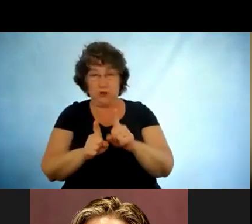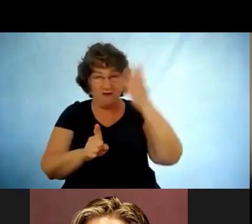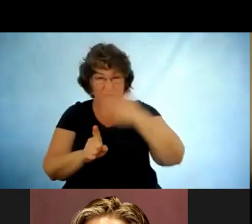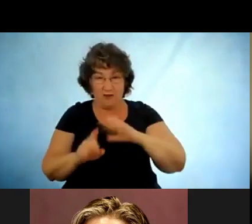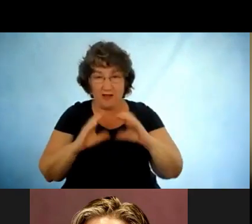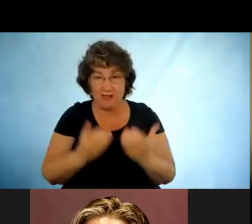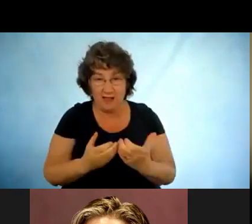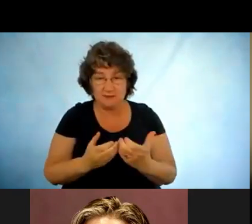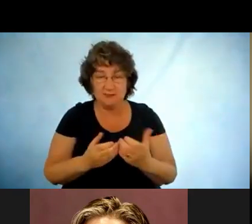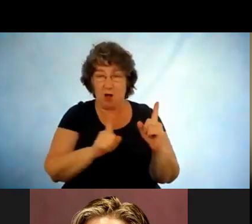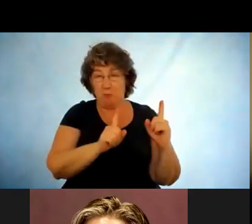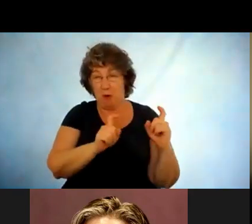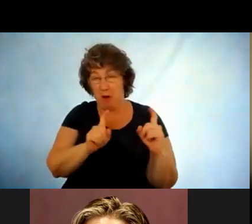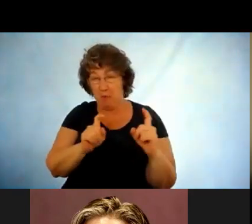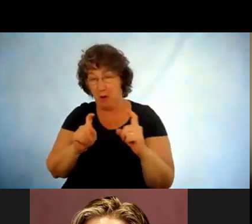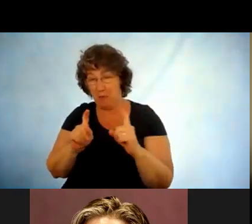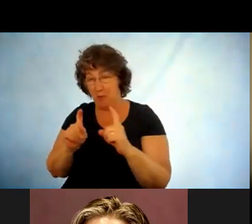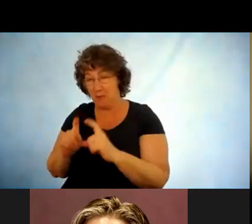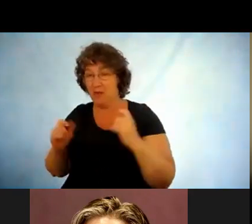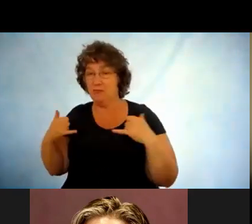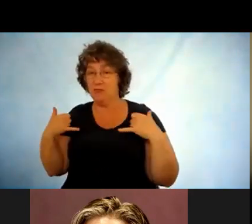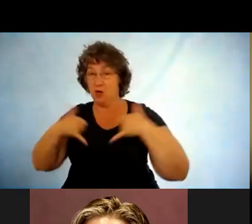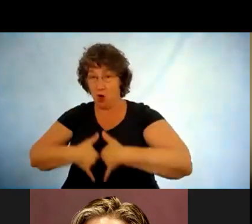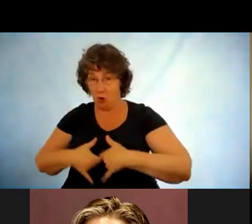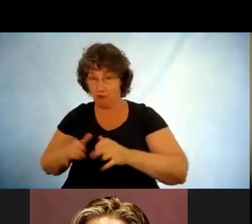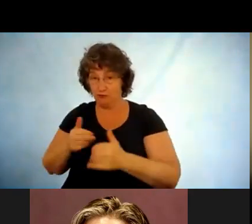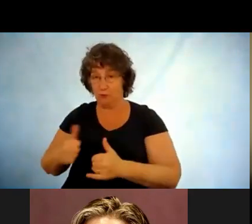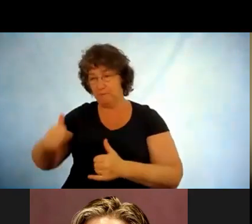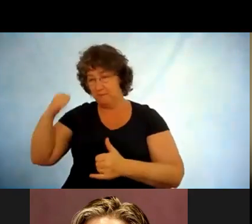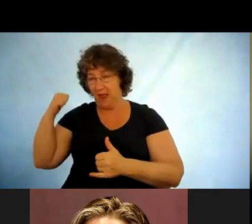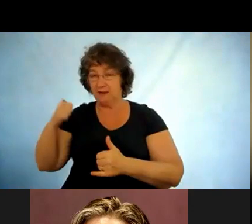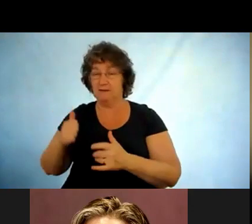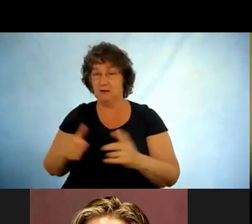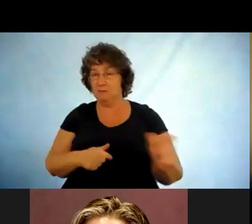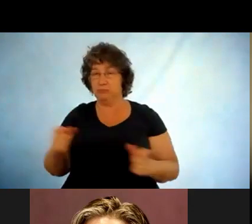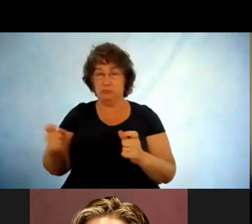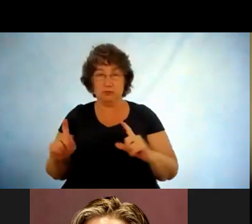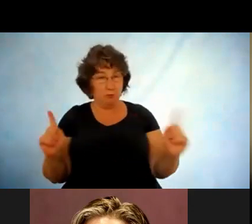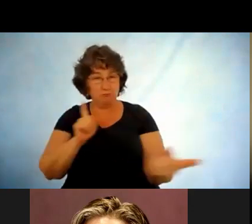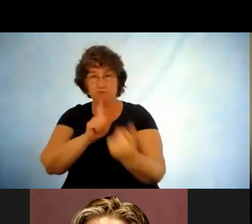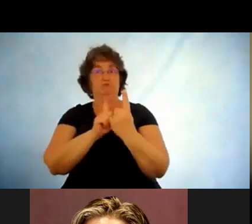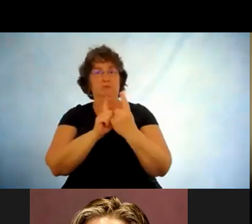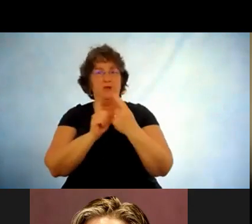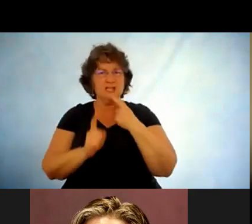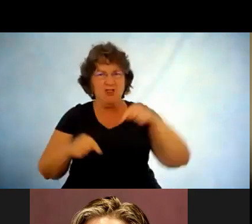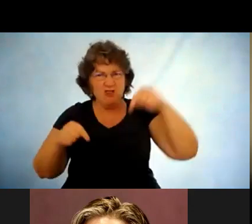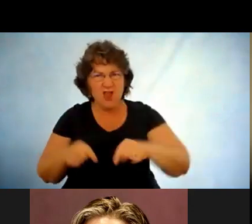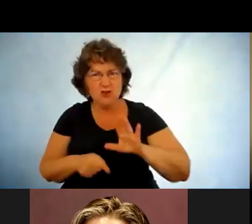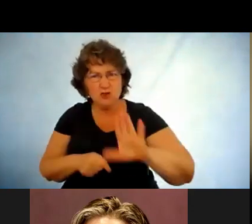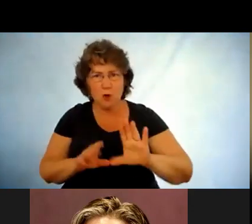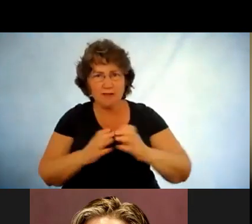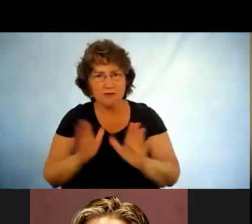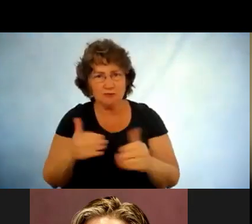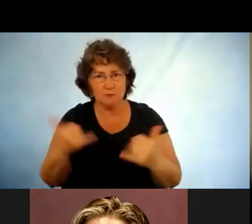reached the coat room, the closet in the back of the class, she turned to him and said, "This is your classroom now."